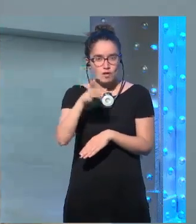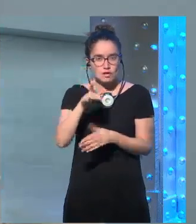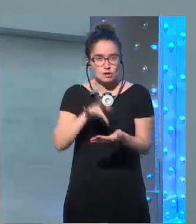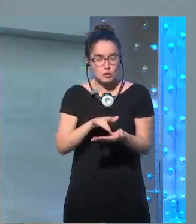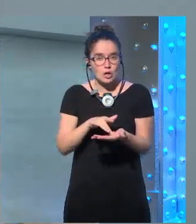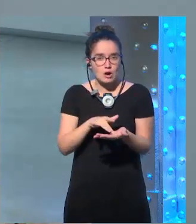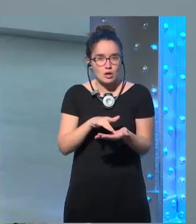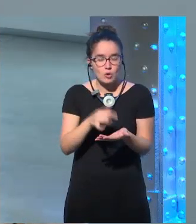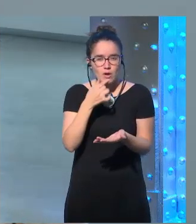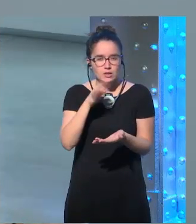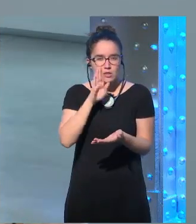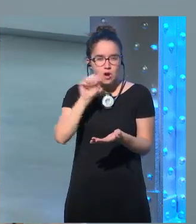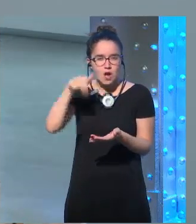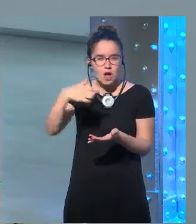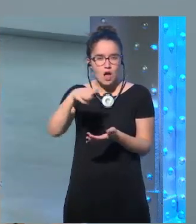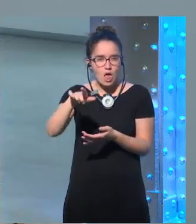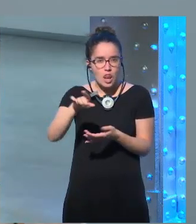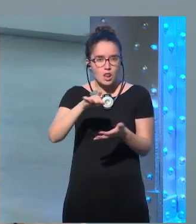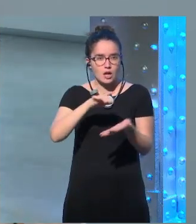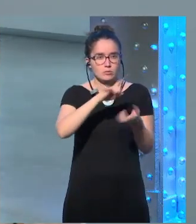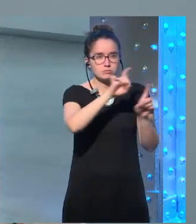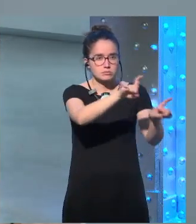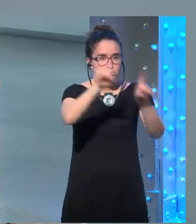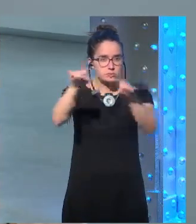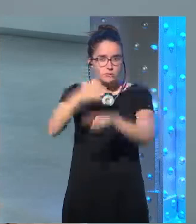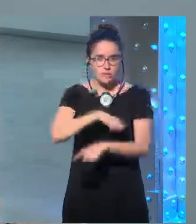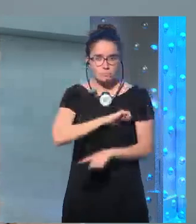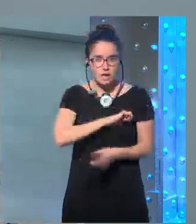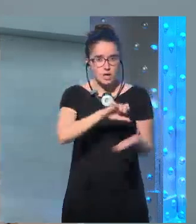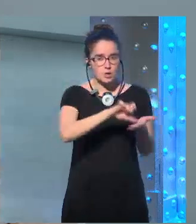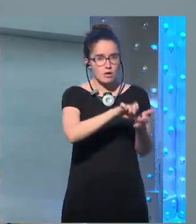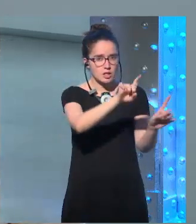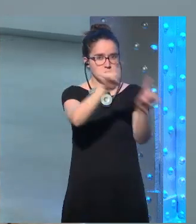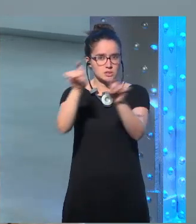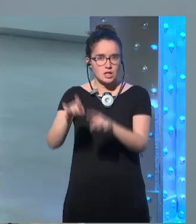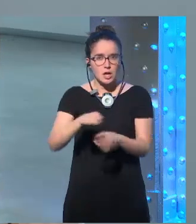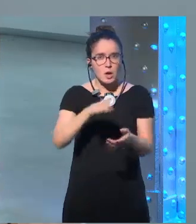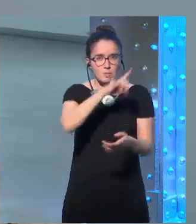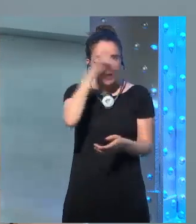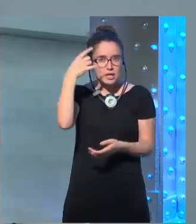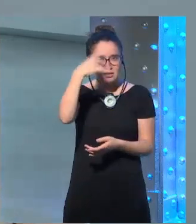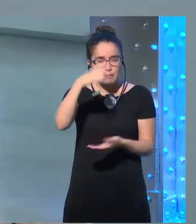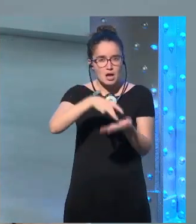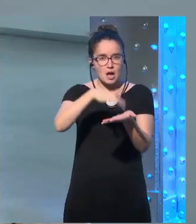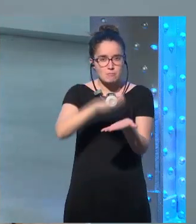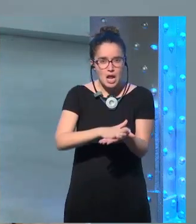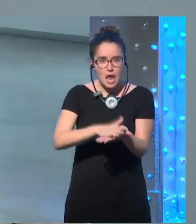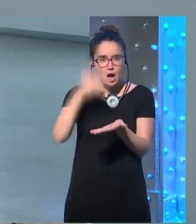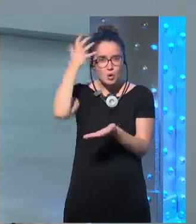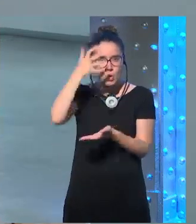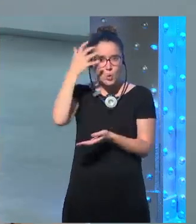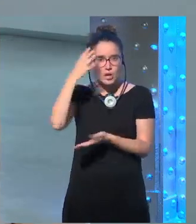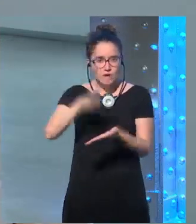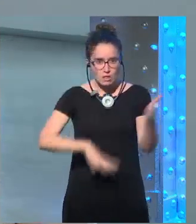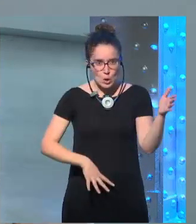these conferences that are going to be delivered in different venues in different cities all over Spain: Madrid, Salamanca,